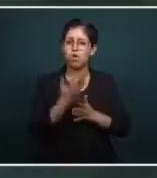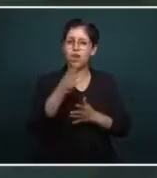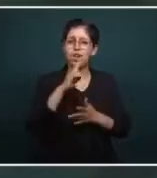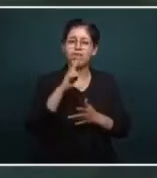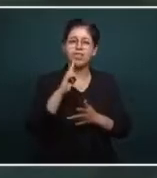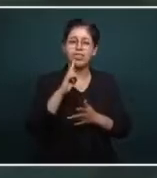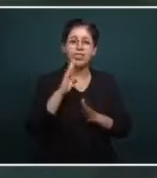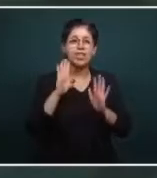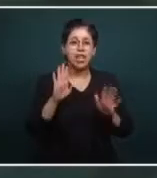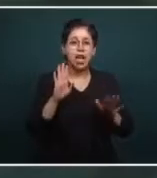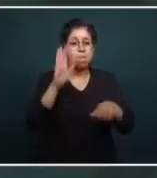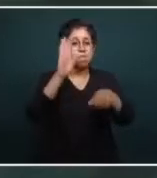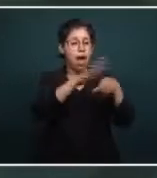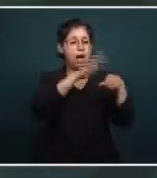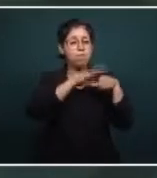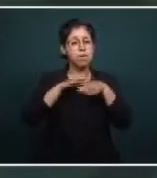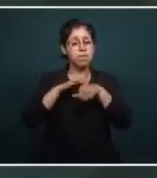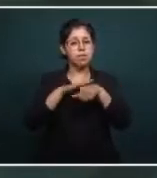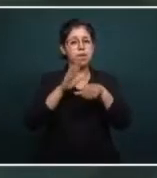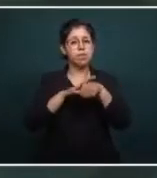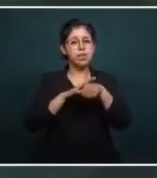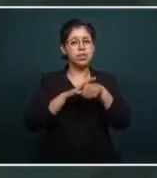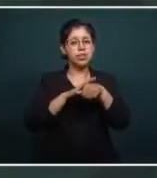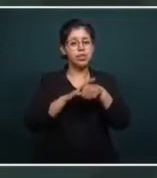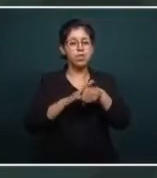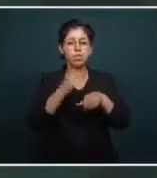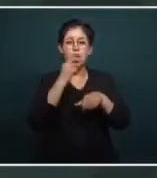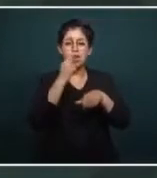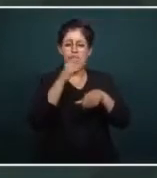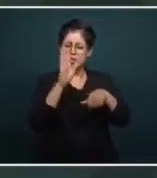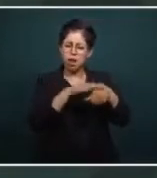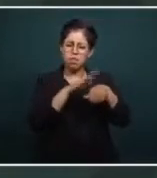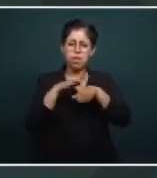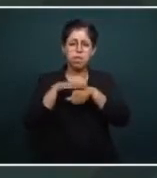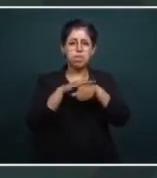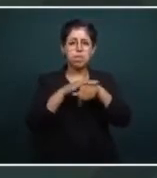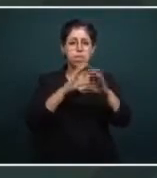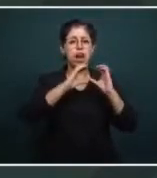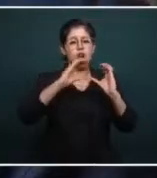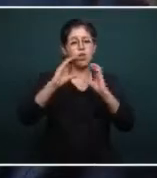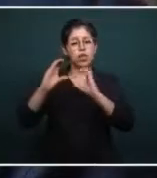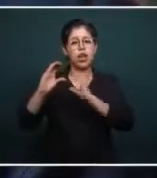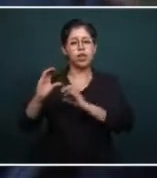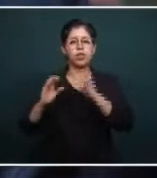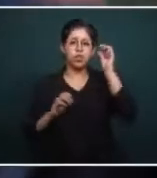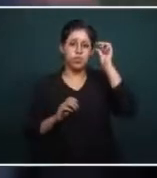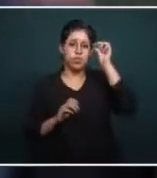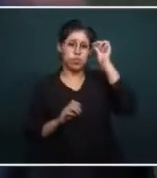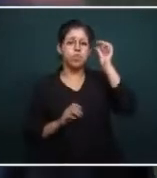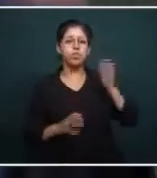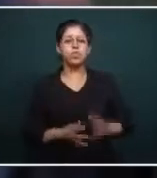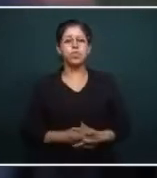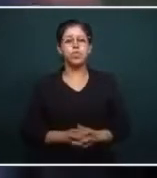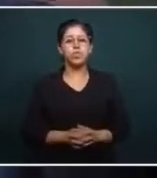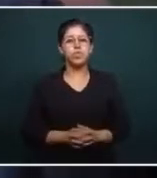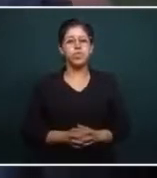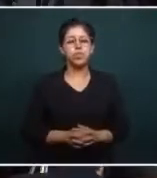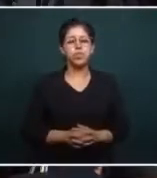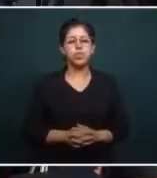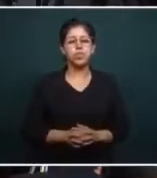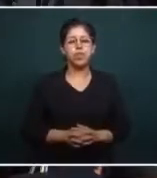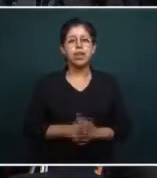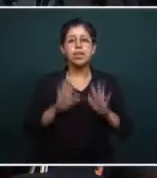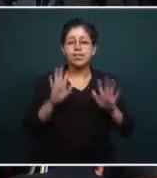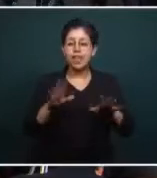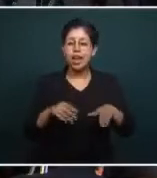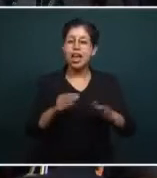this region, is that we're going to reinforce with more elements the coordination, y se van a utilizar and we're